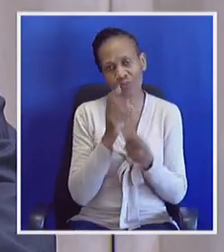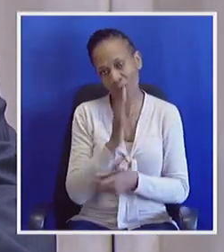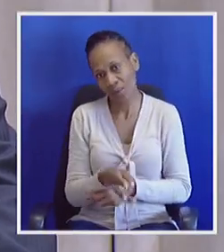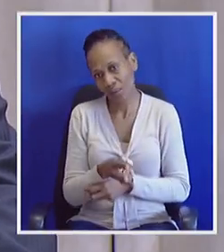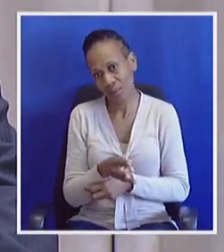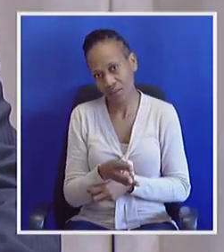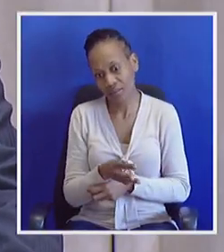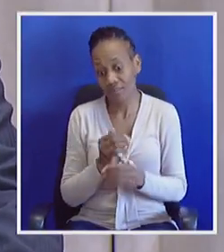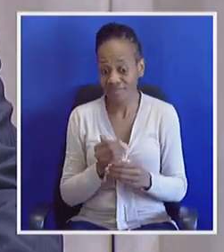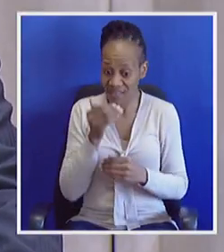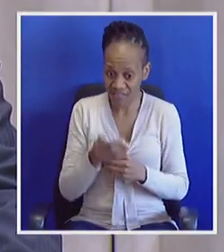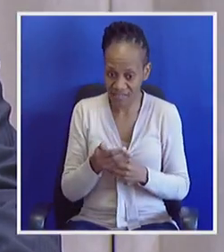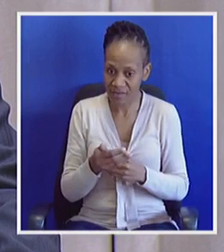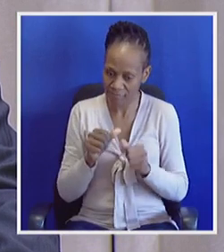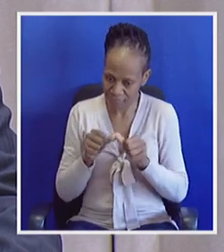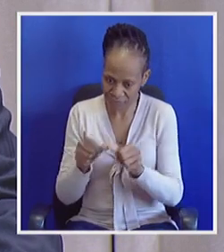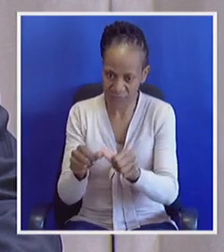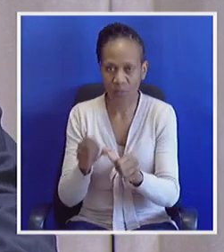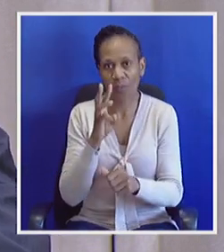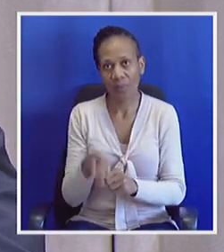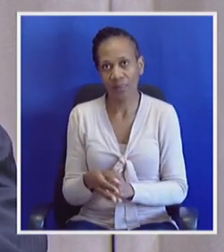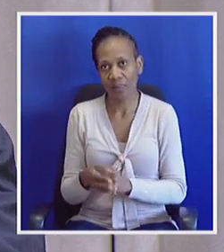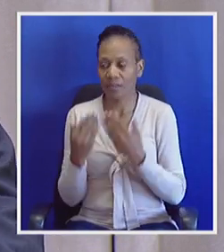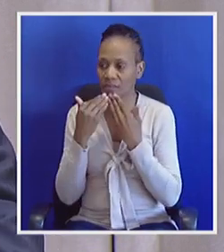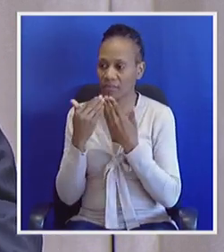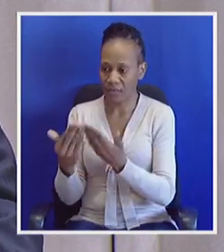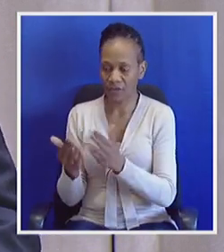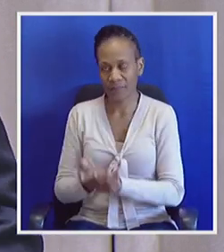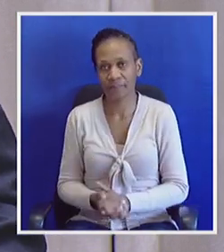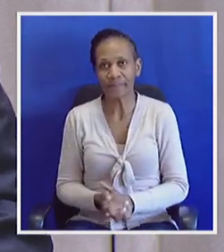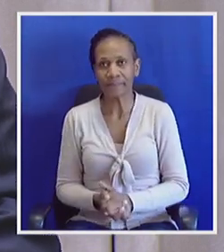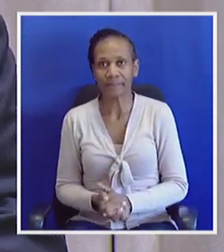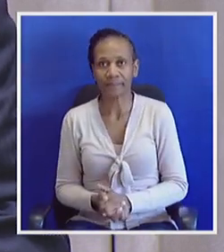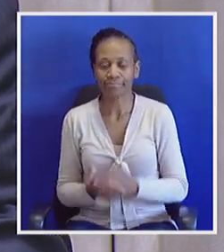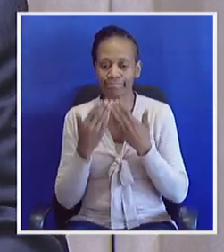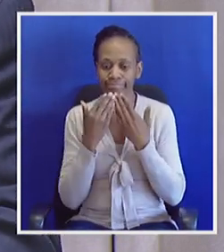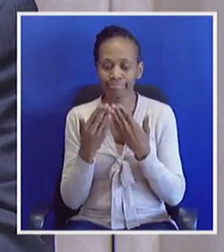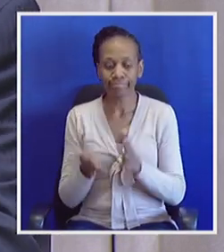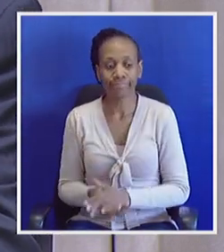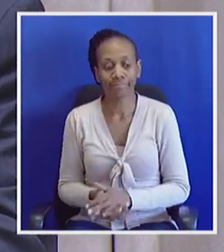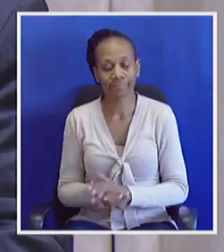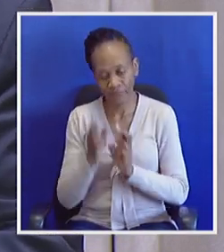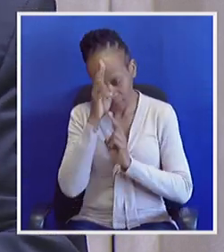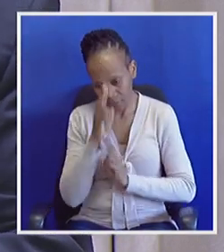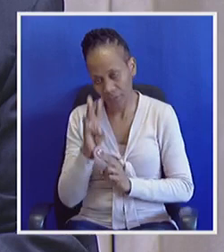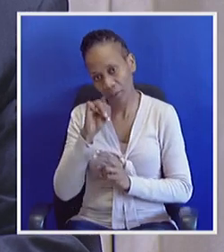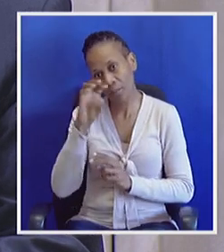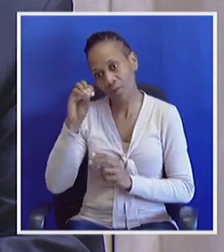we will then take the matter forward. Thank you very much. Thank you, sir. The Honorable